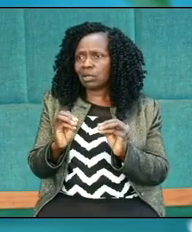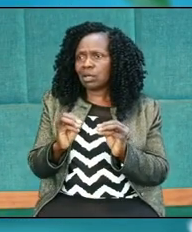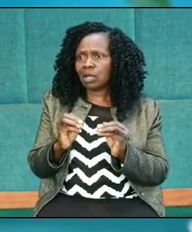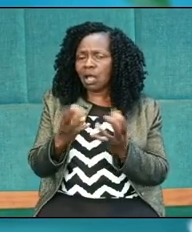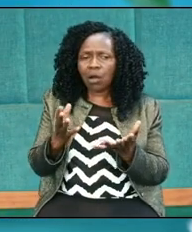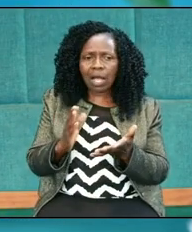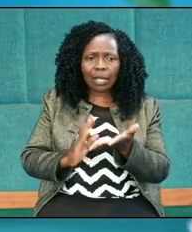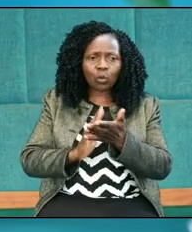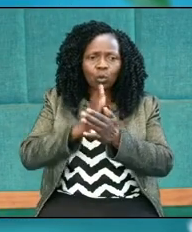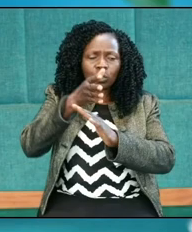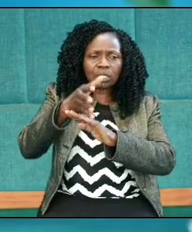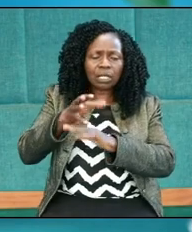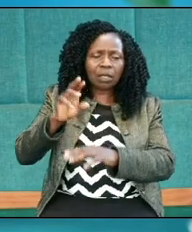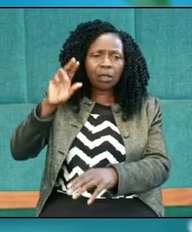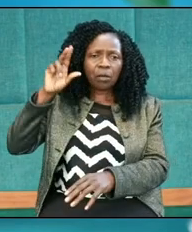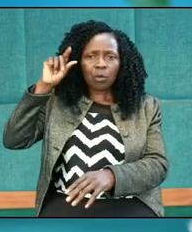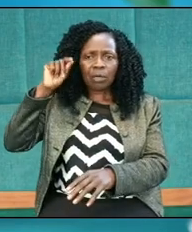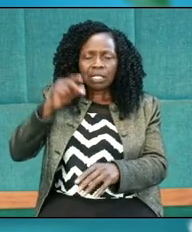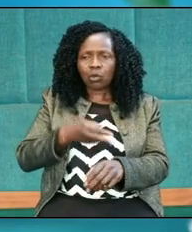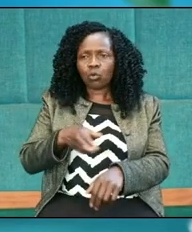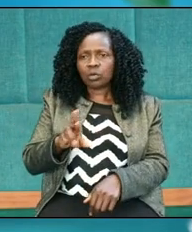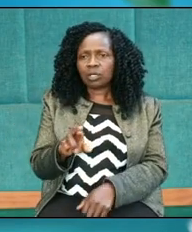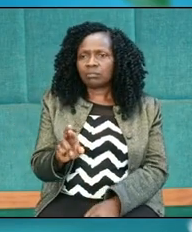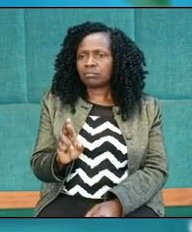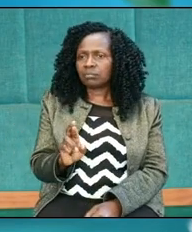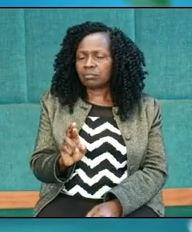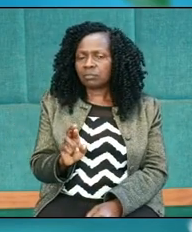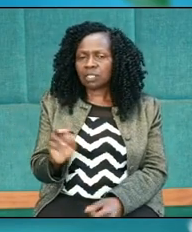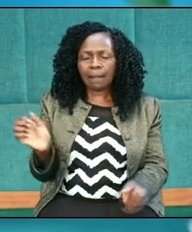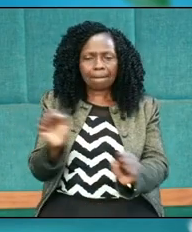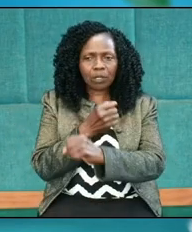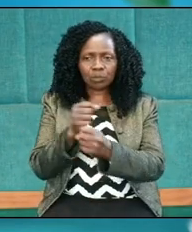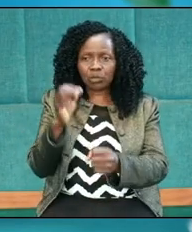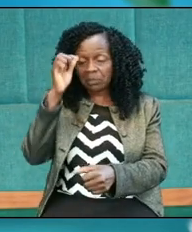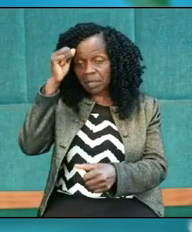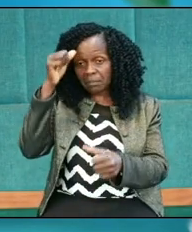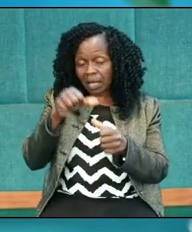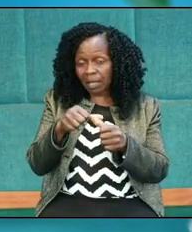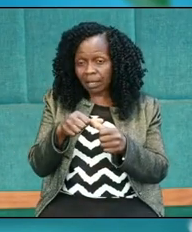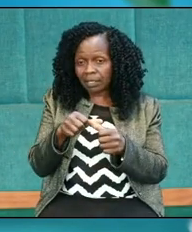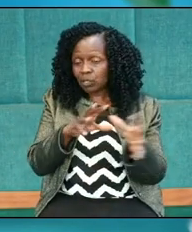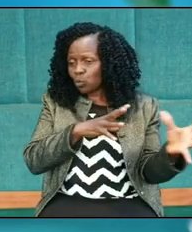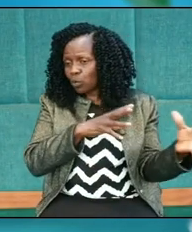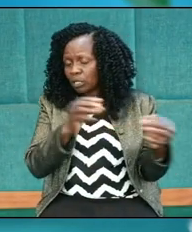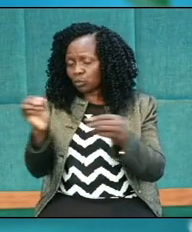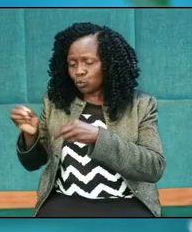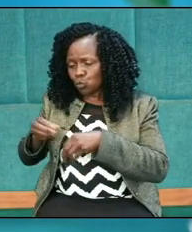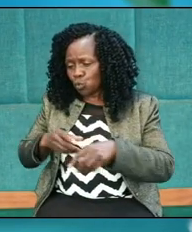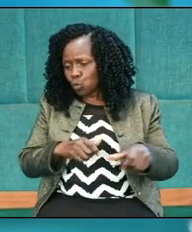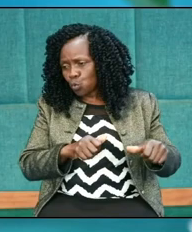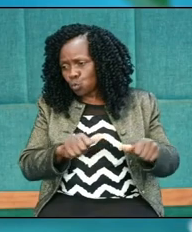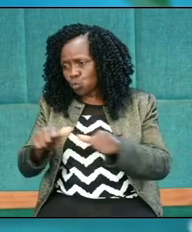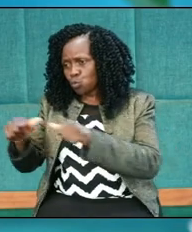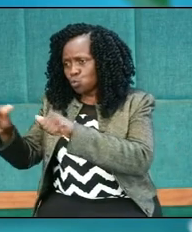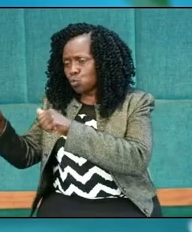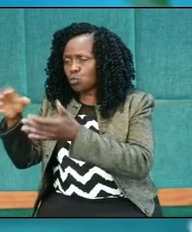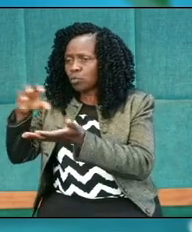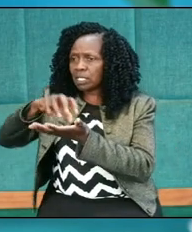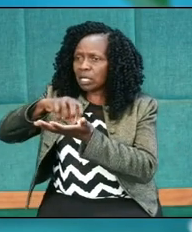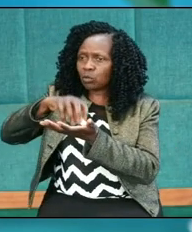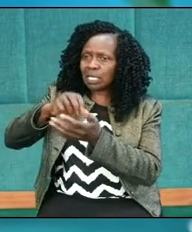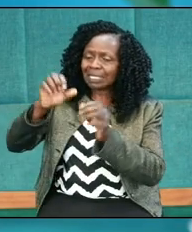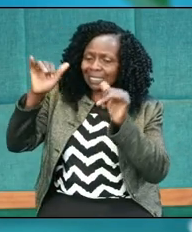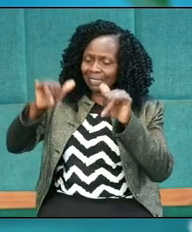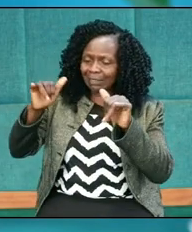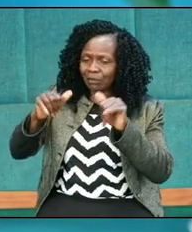Road that time when I was told that. She couldn't remember. And she went all the way to Machakos and